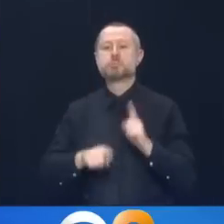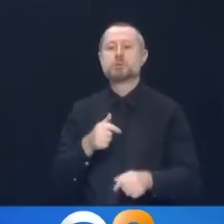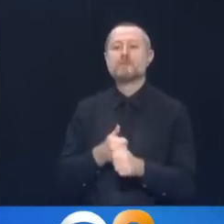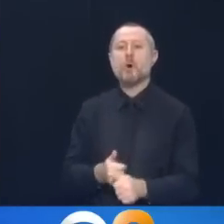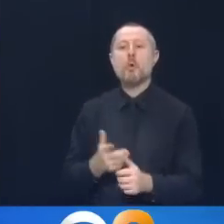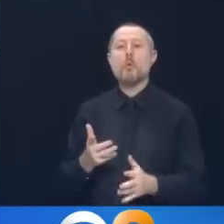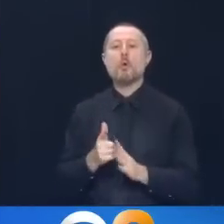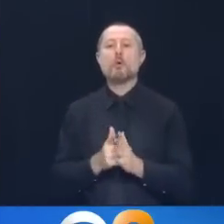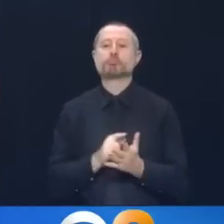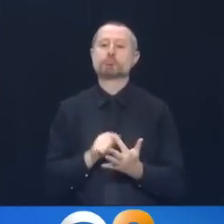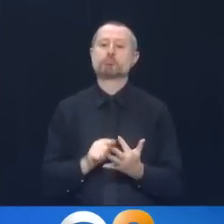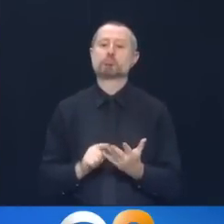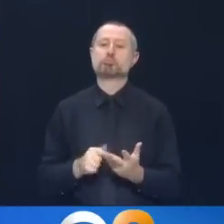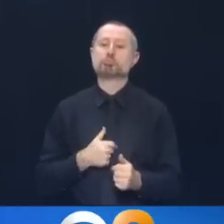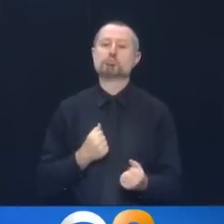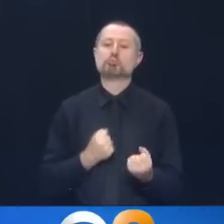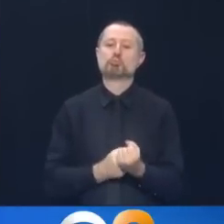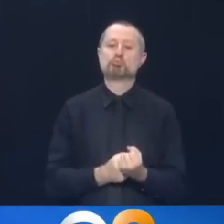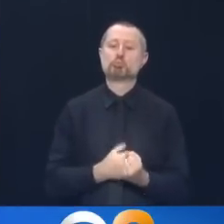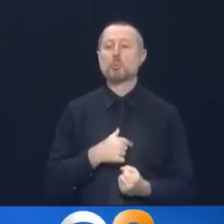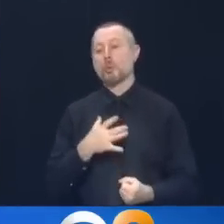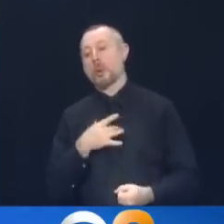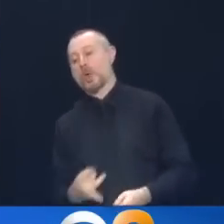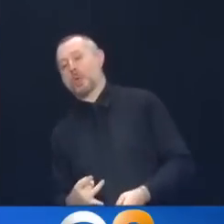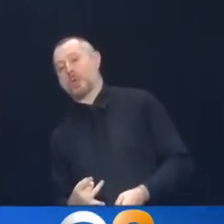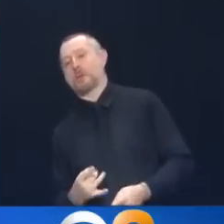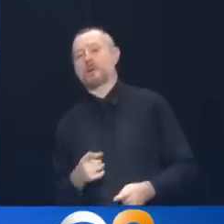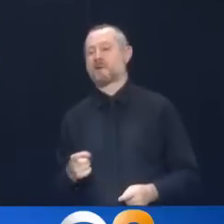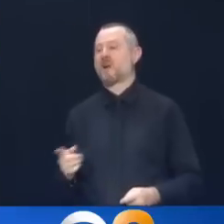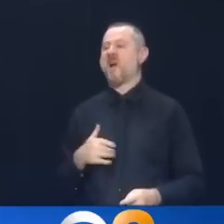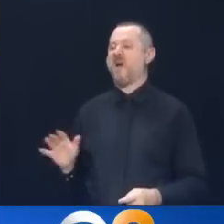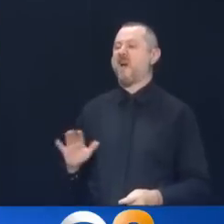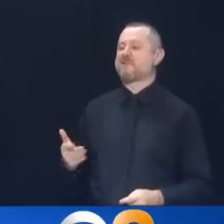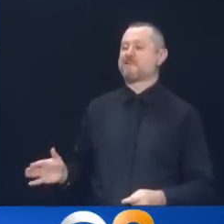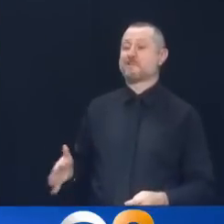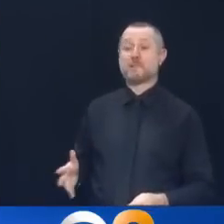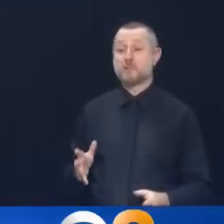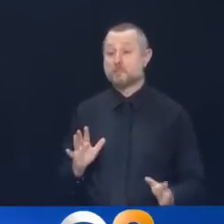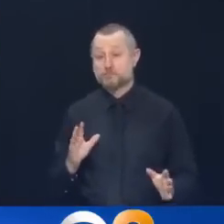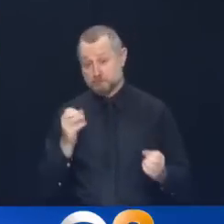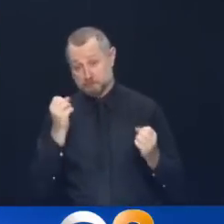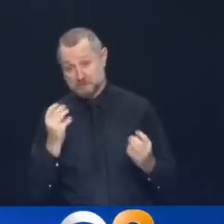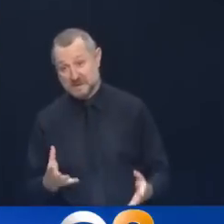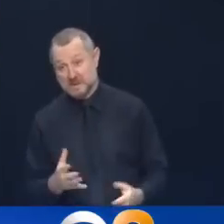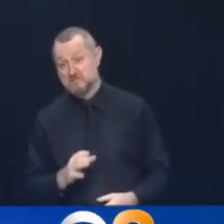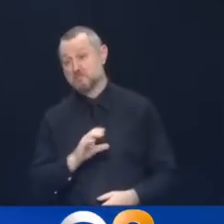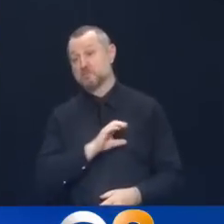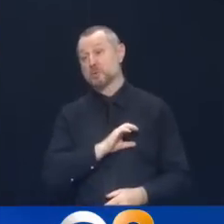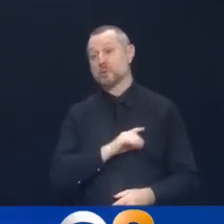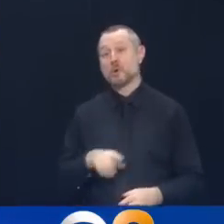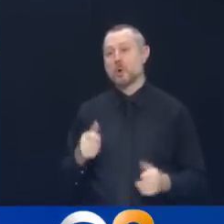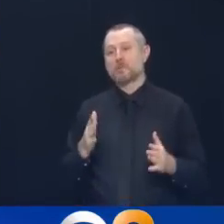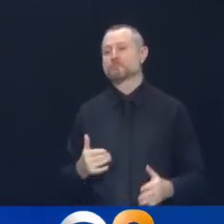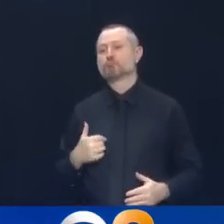like or that I think should be enforced. By the way, a lot of police officers don't wear a mask.